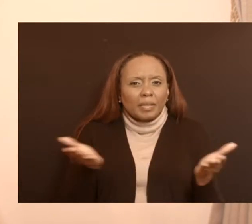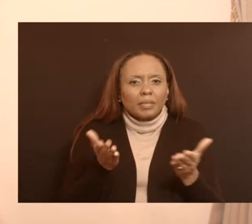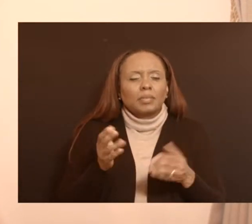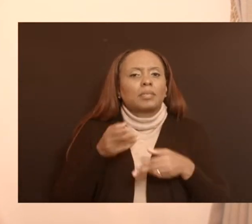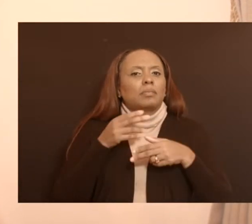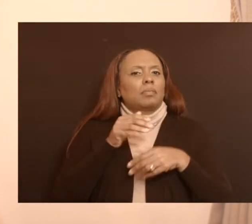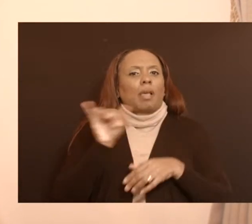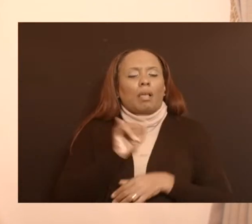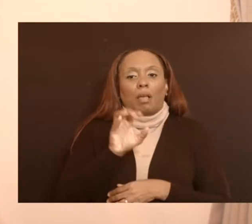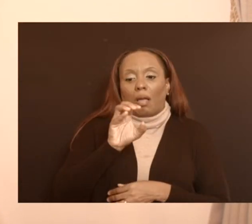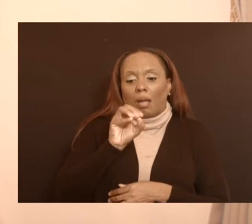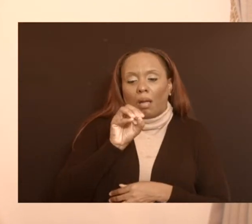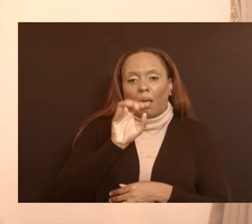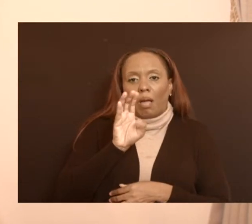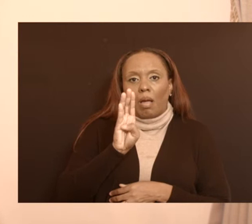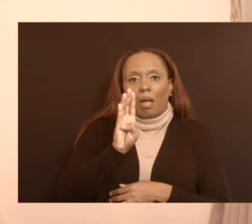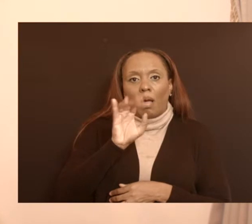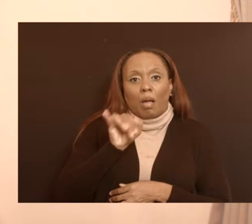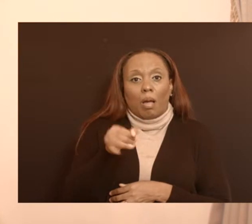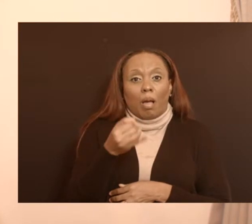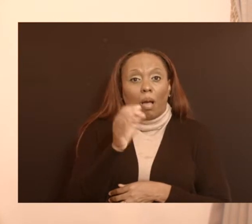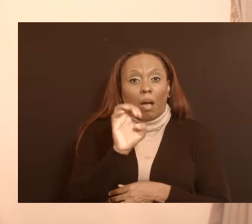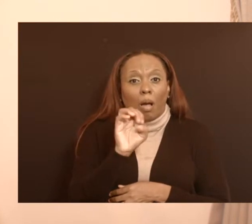going to other places to carry the